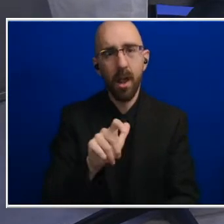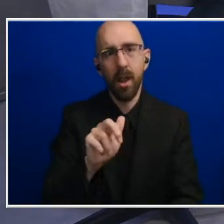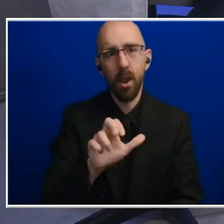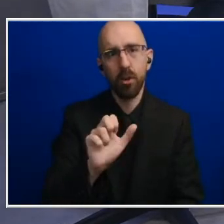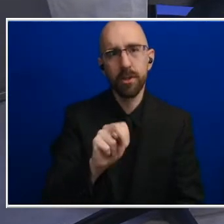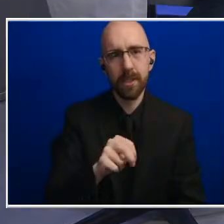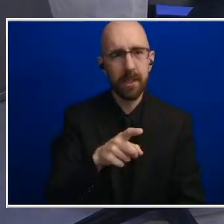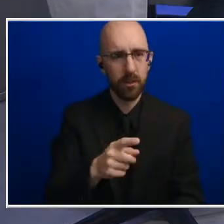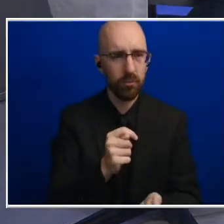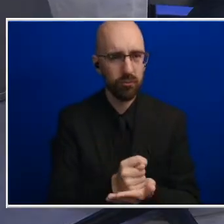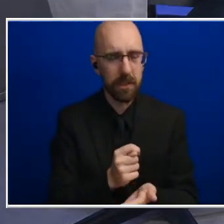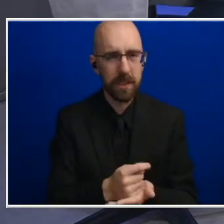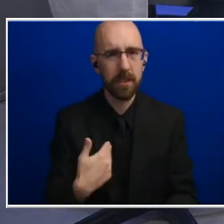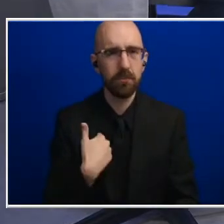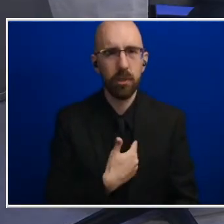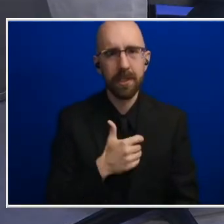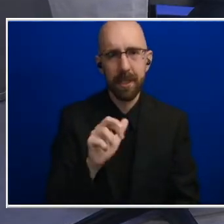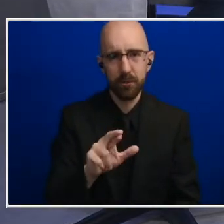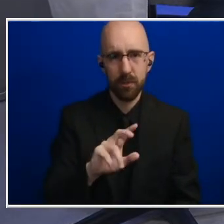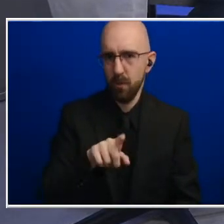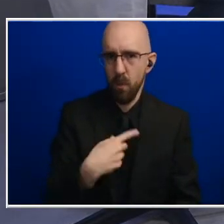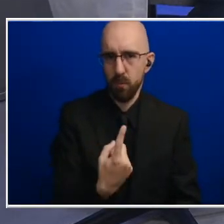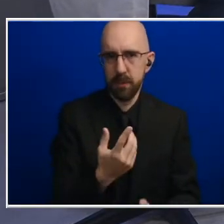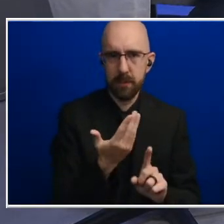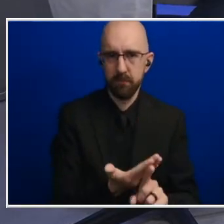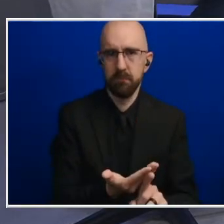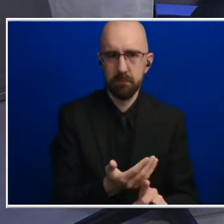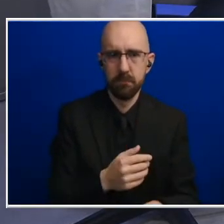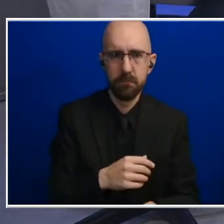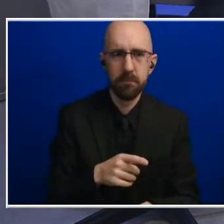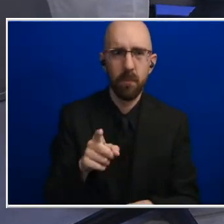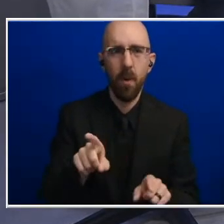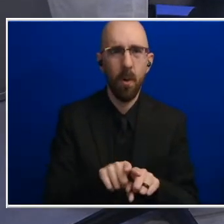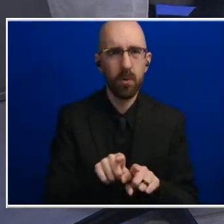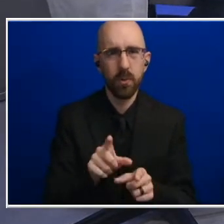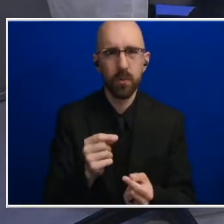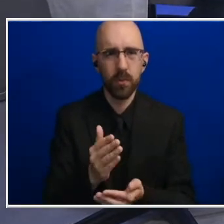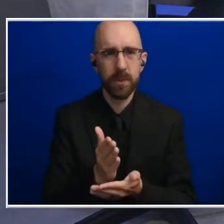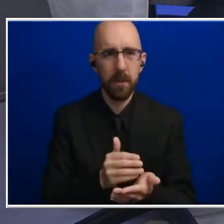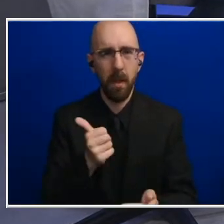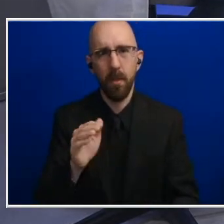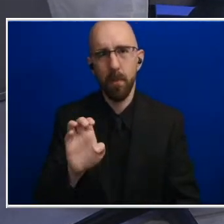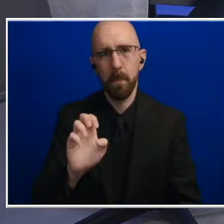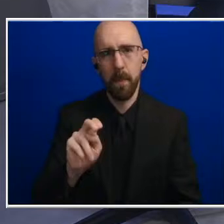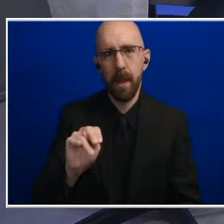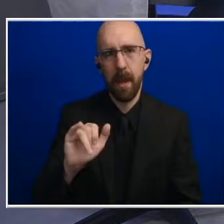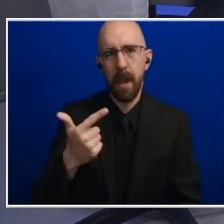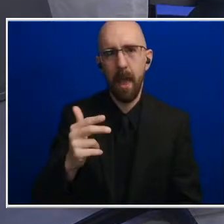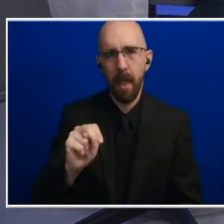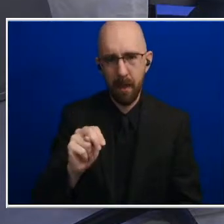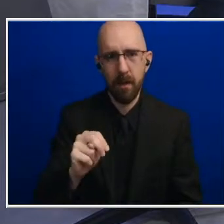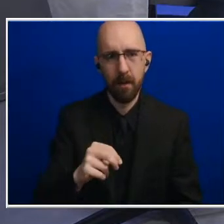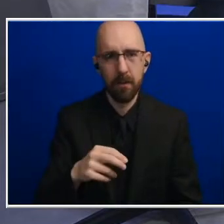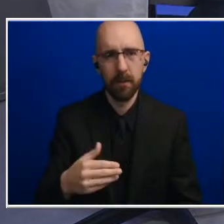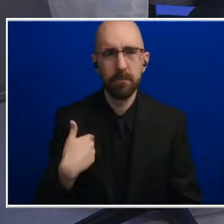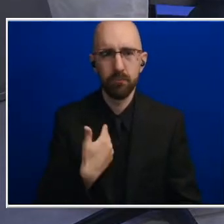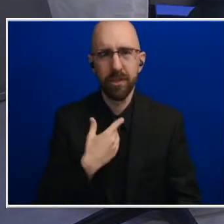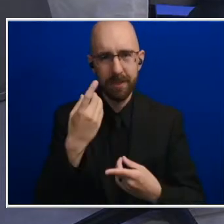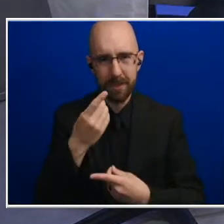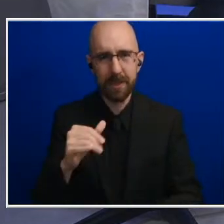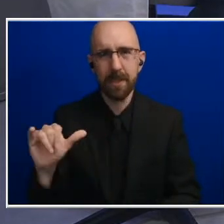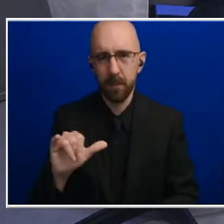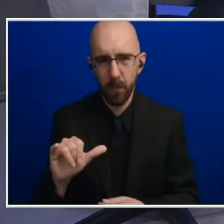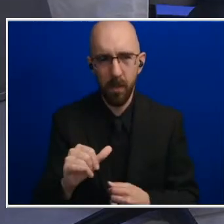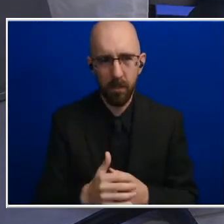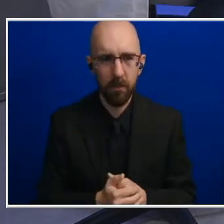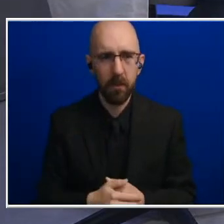and only breast cancer. I know you also do some other benign breast cancer or breast disease as well. And Dr. Doolittle,